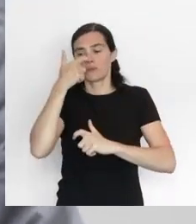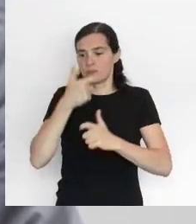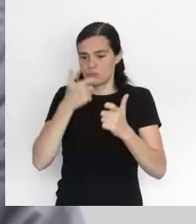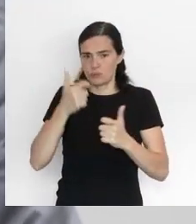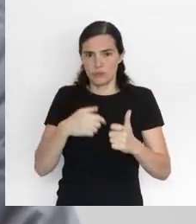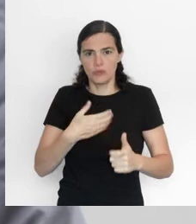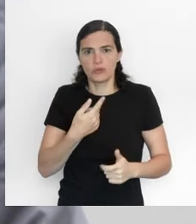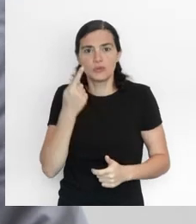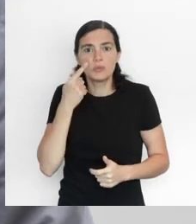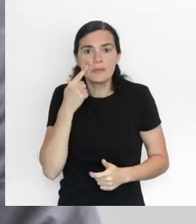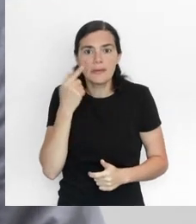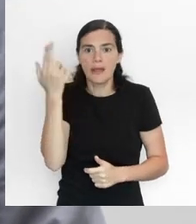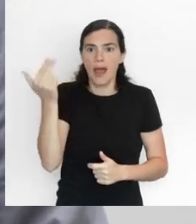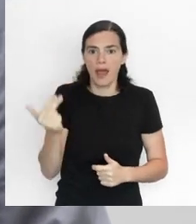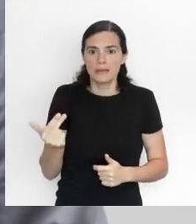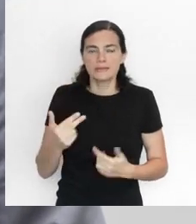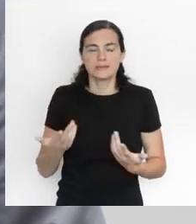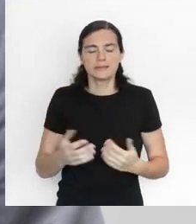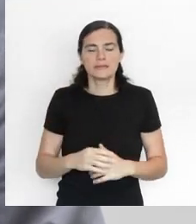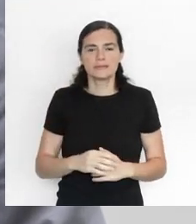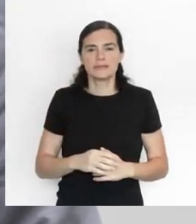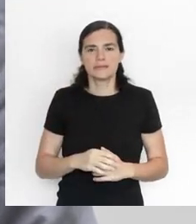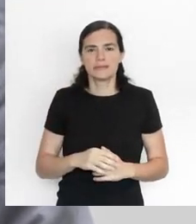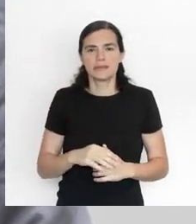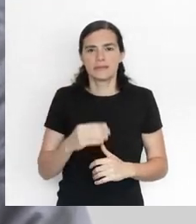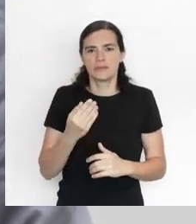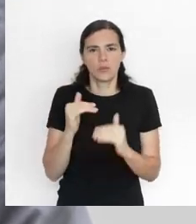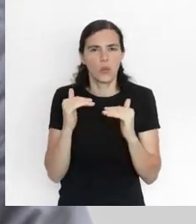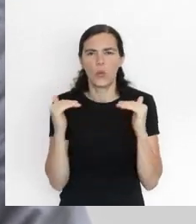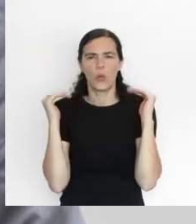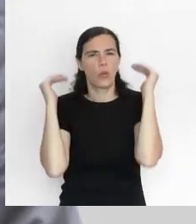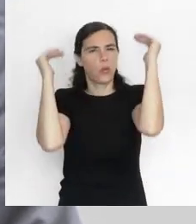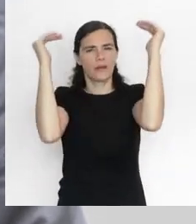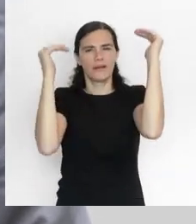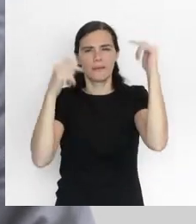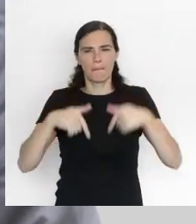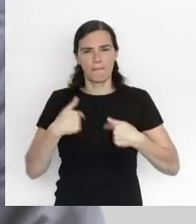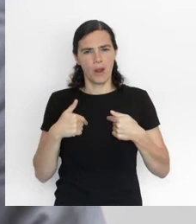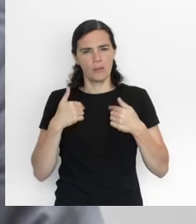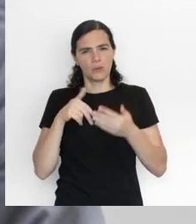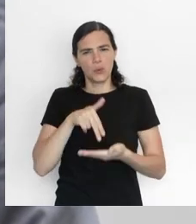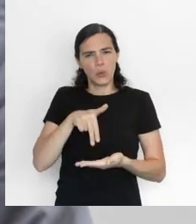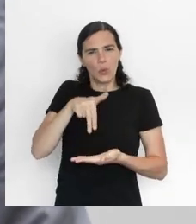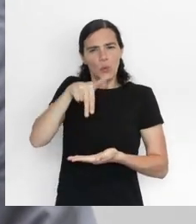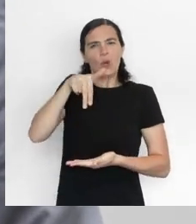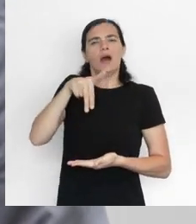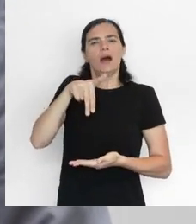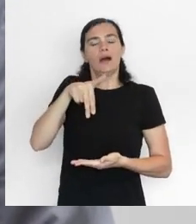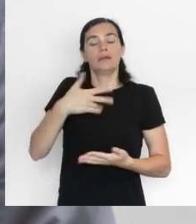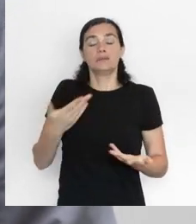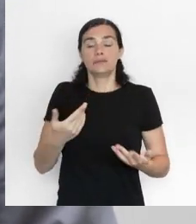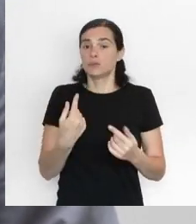you experience art at its highest level, you elevate